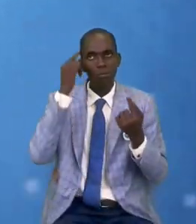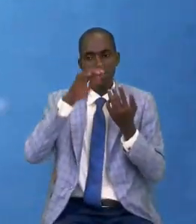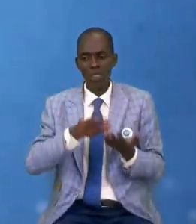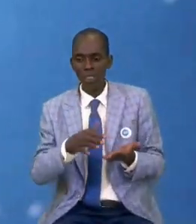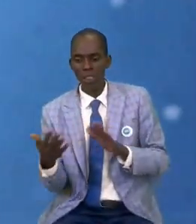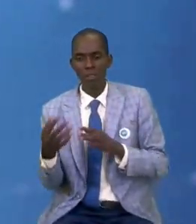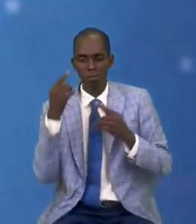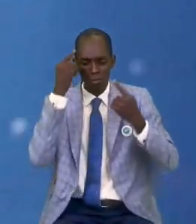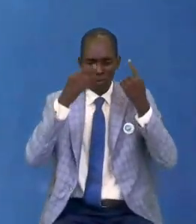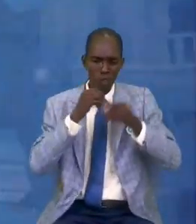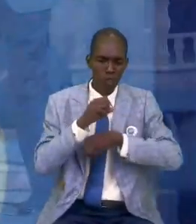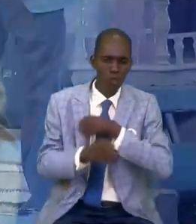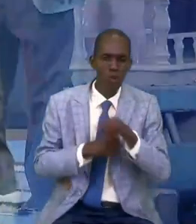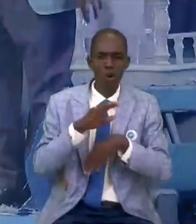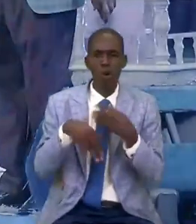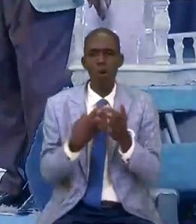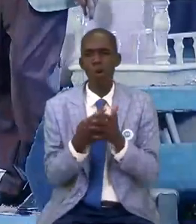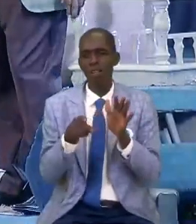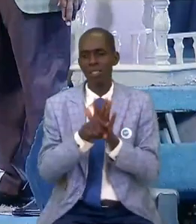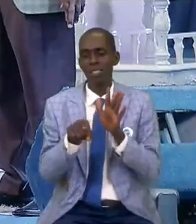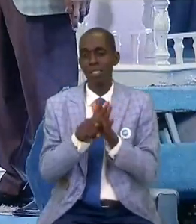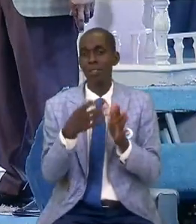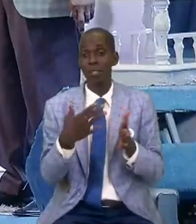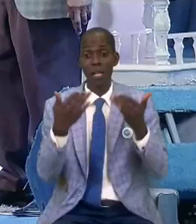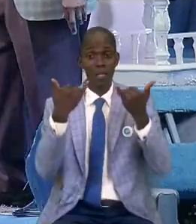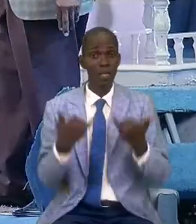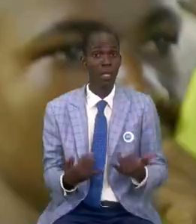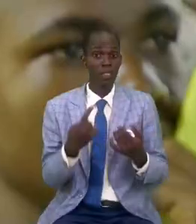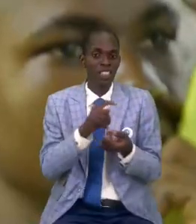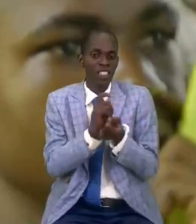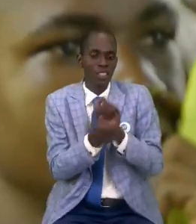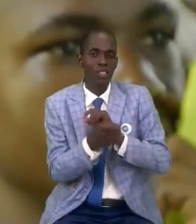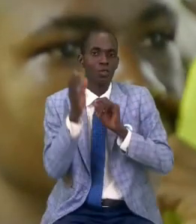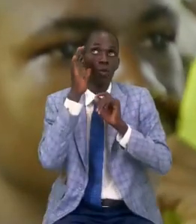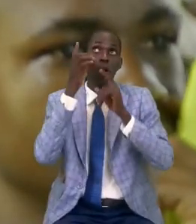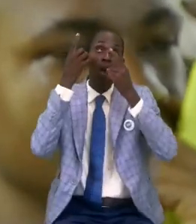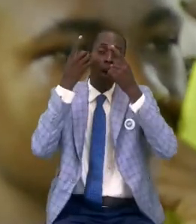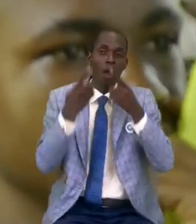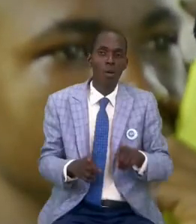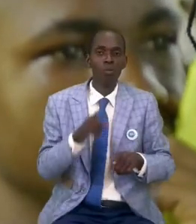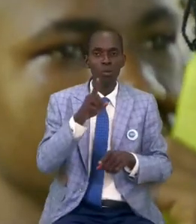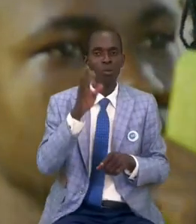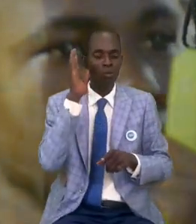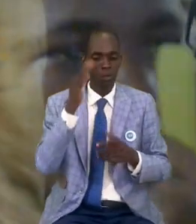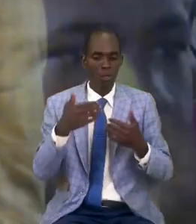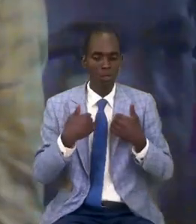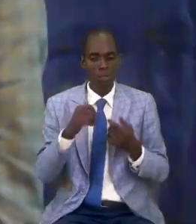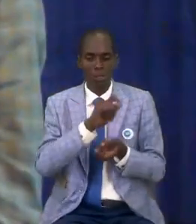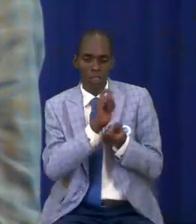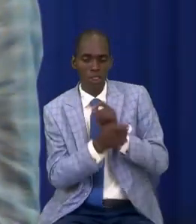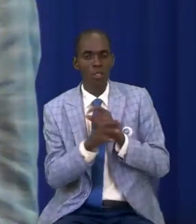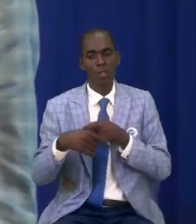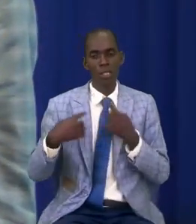is going to come. You will have a change of heart tonight. A change of thoughts tonight.